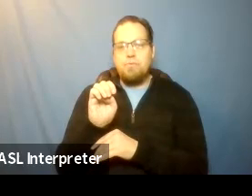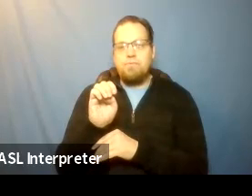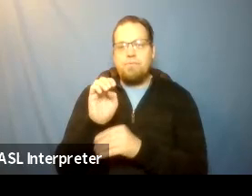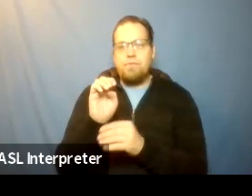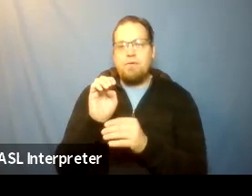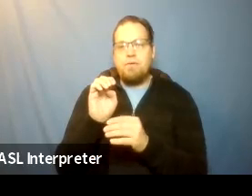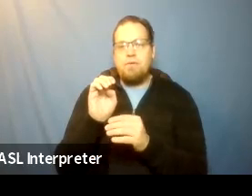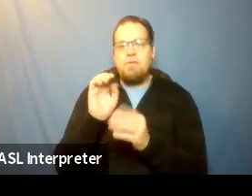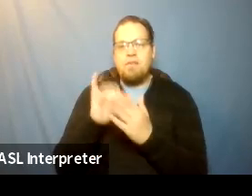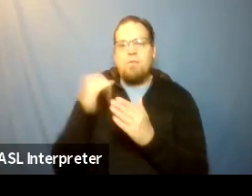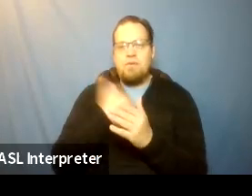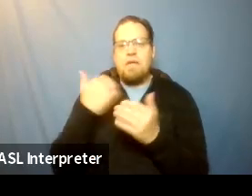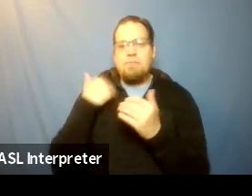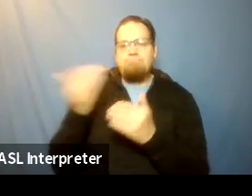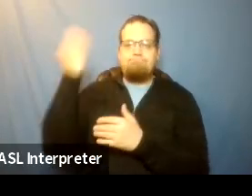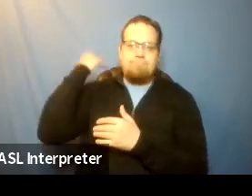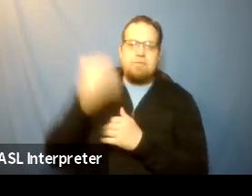past.